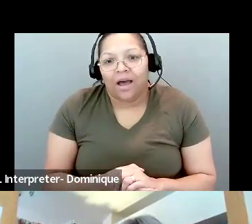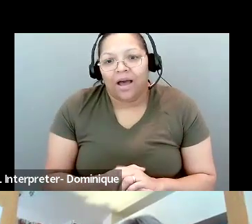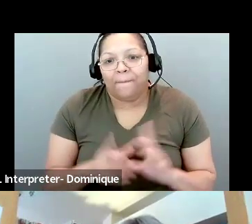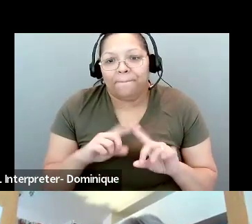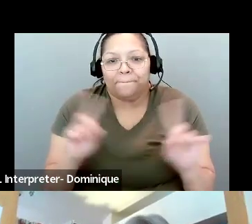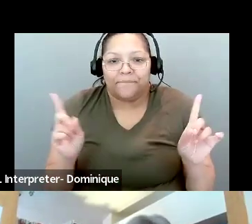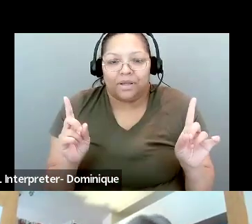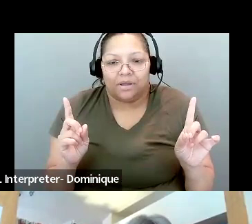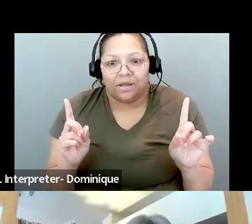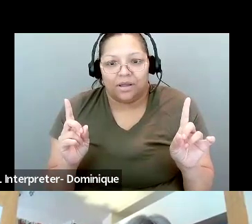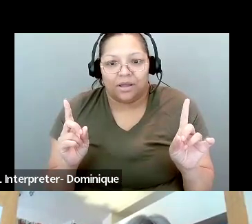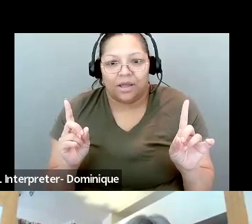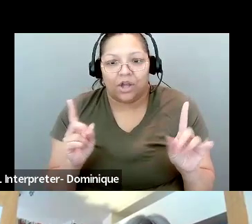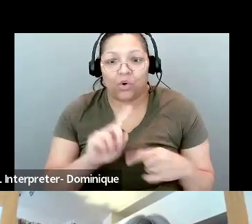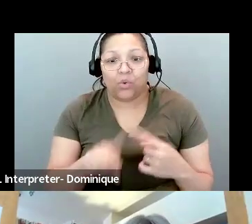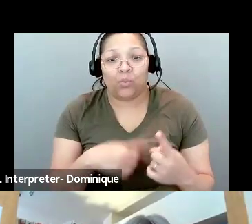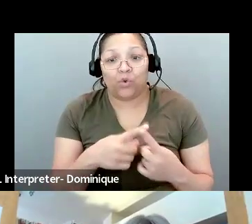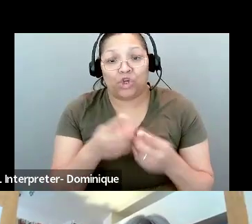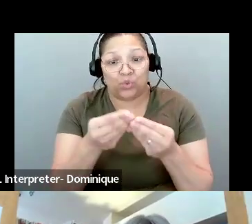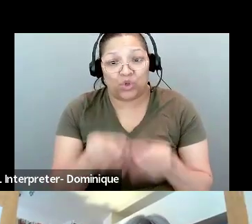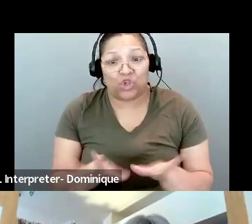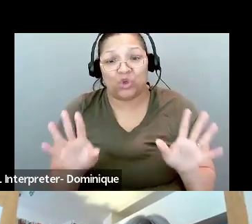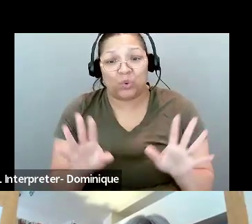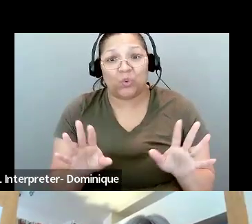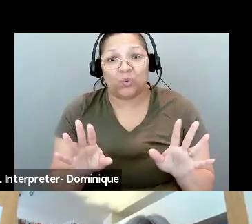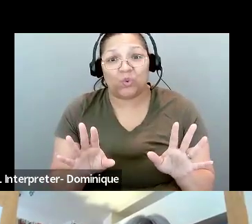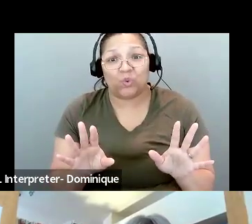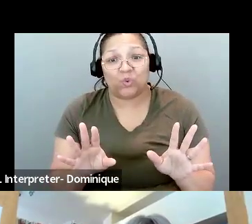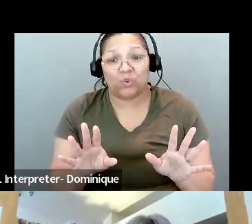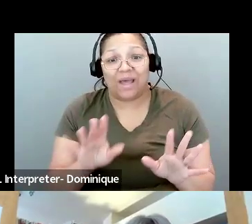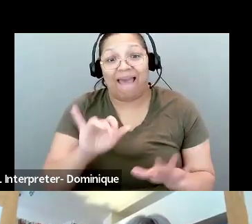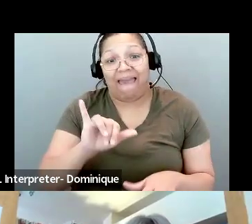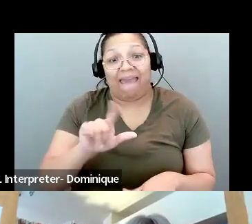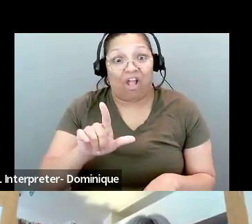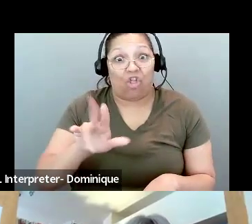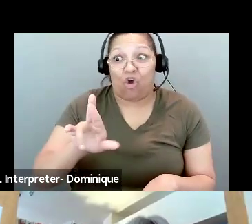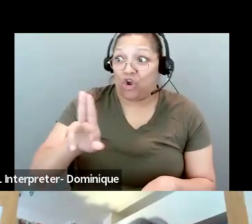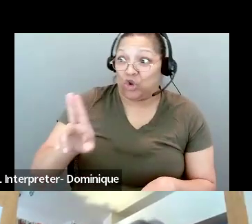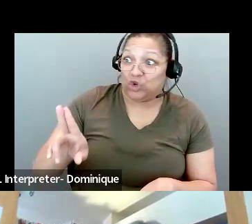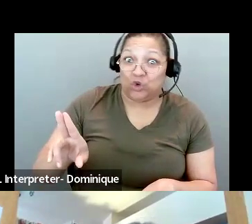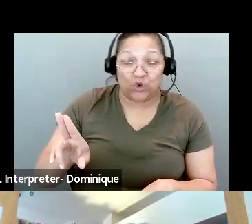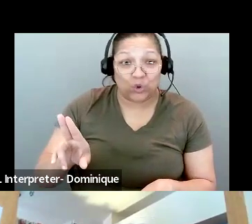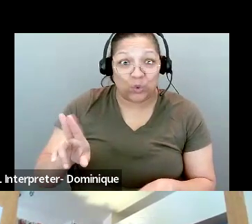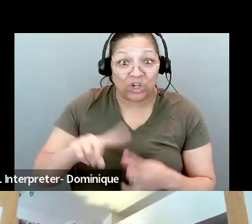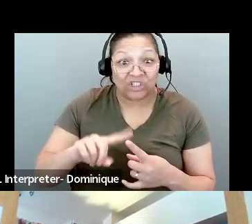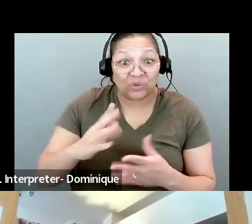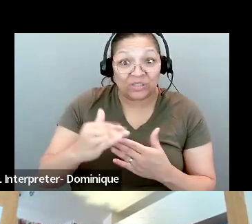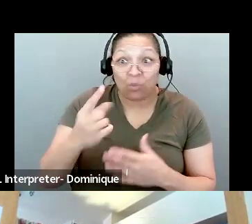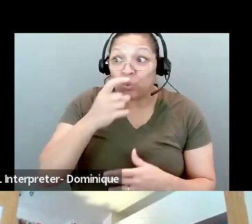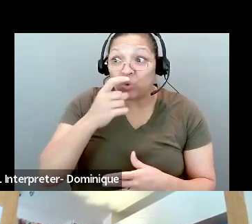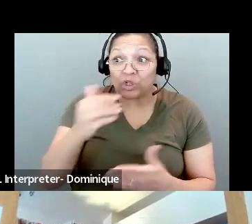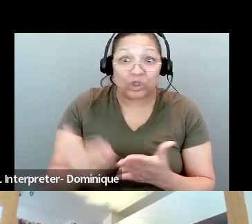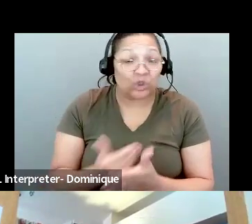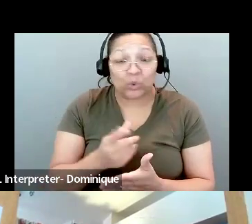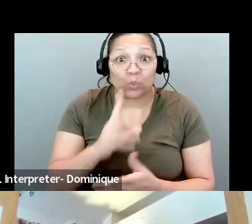but when you lose like an ILRU to somebody new, it's gonna